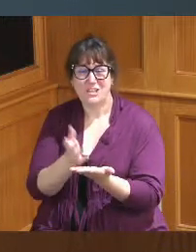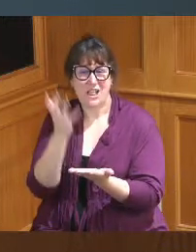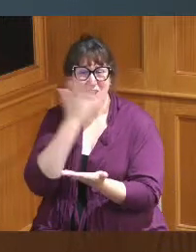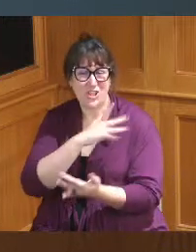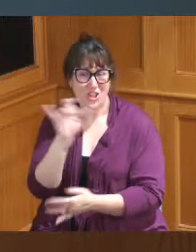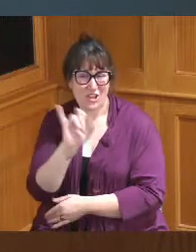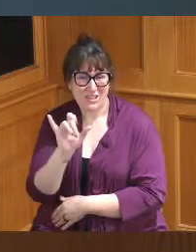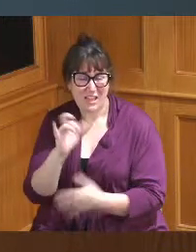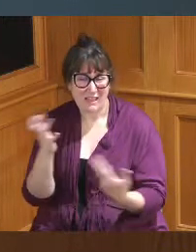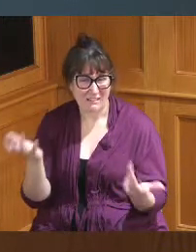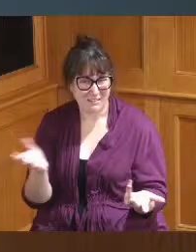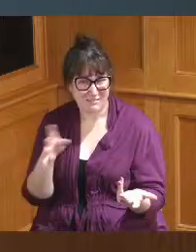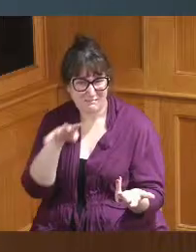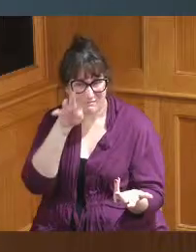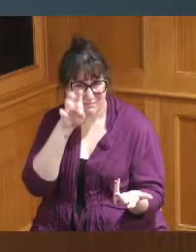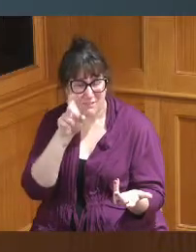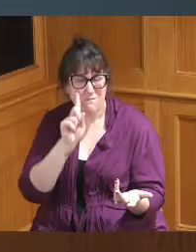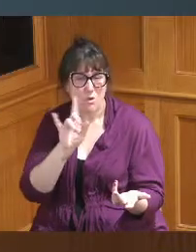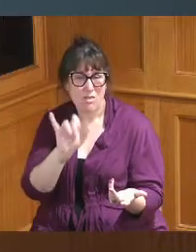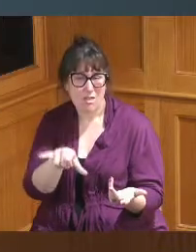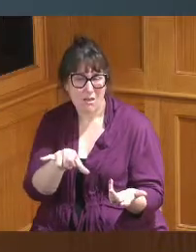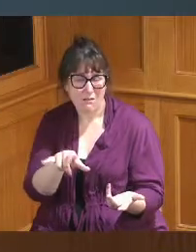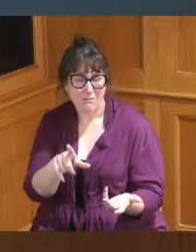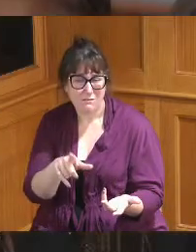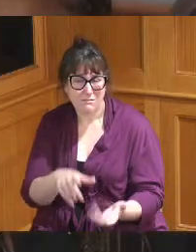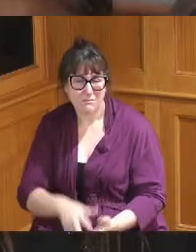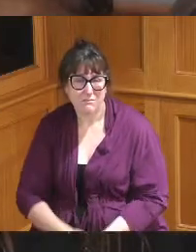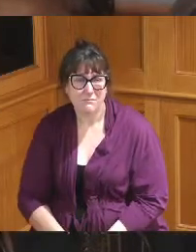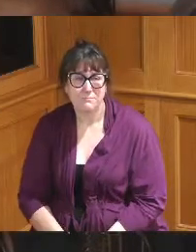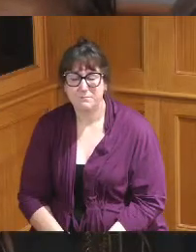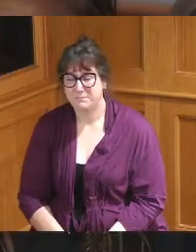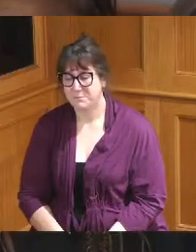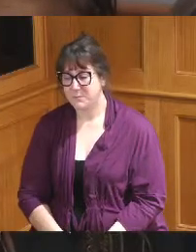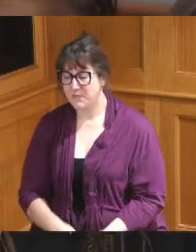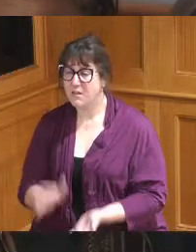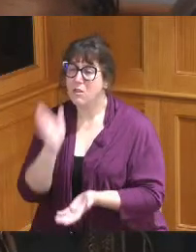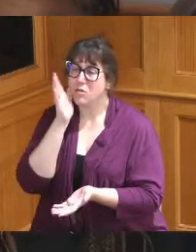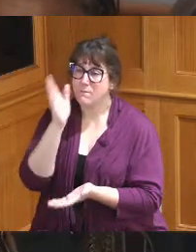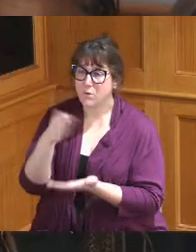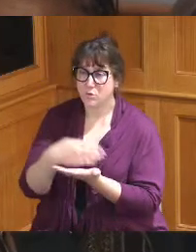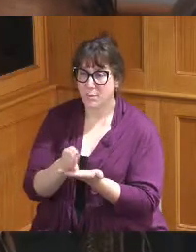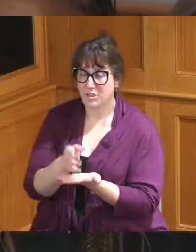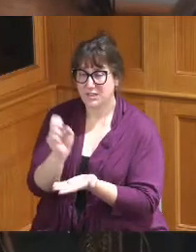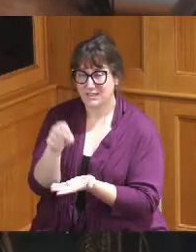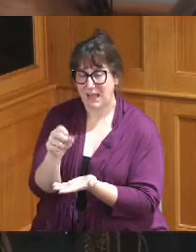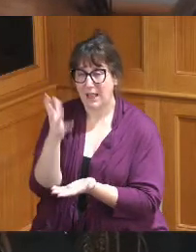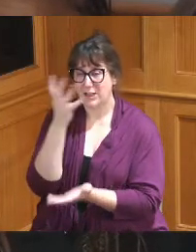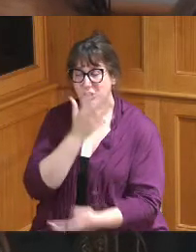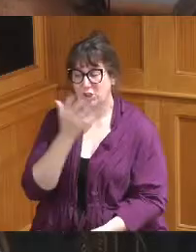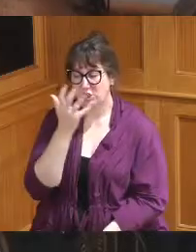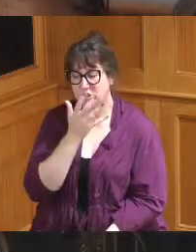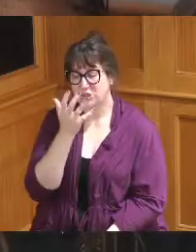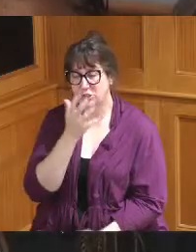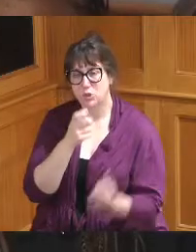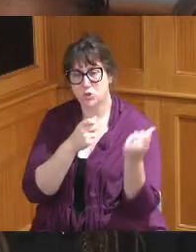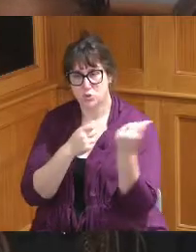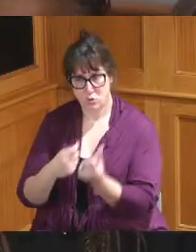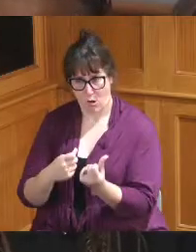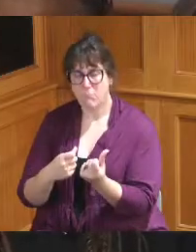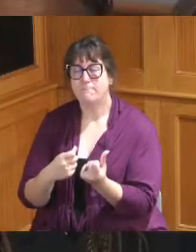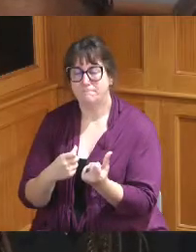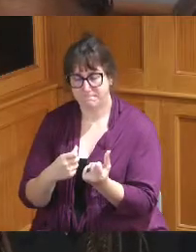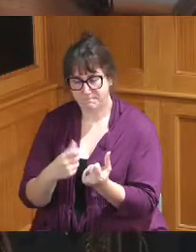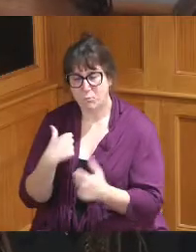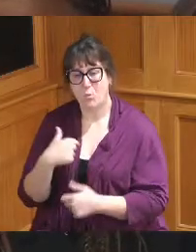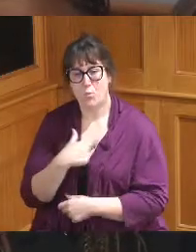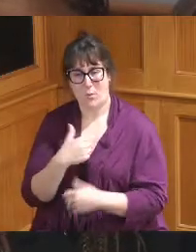for Building Futures? The future budget looks strong. We